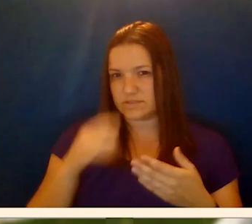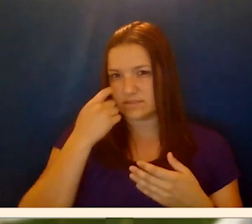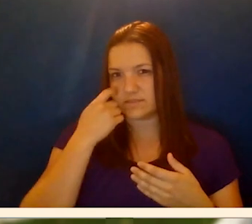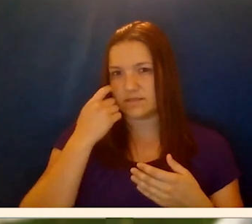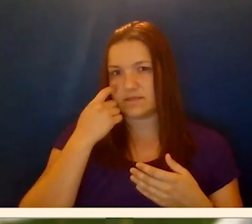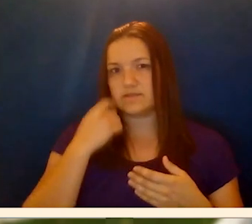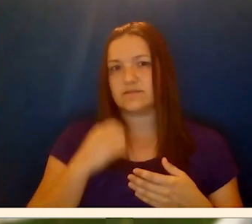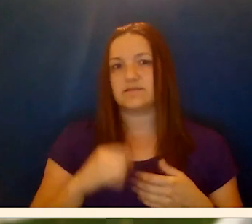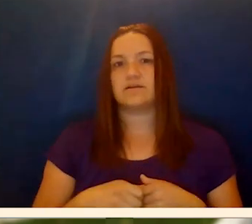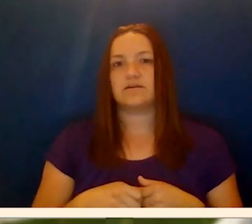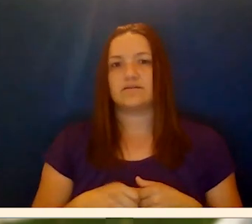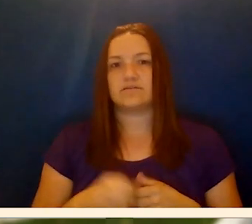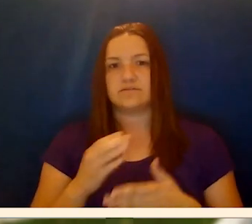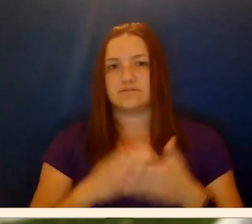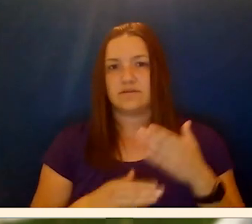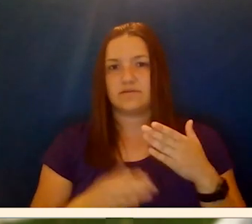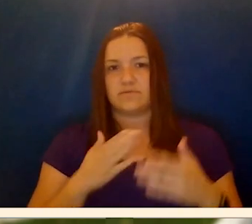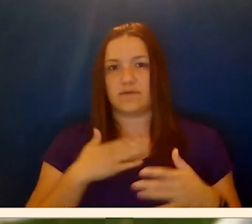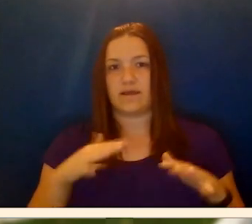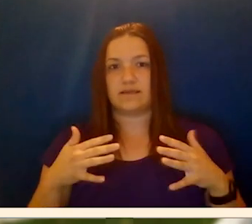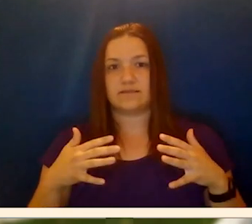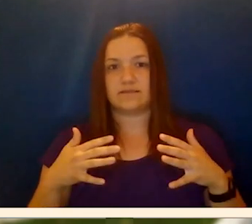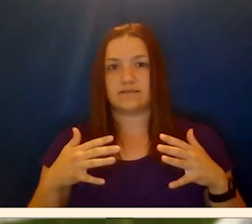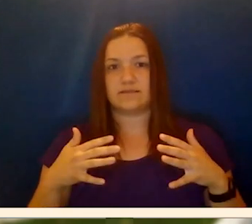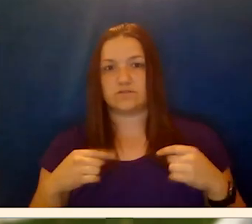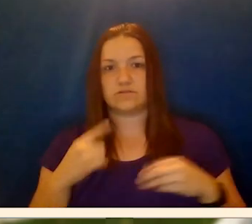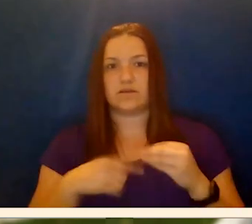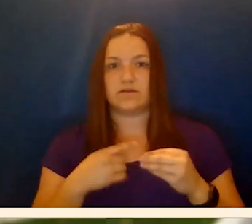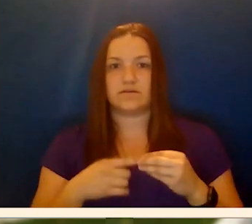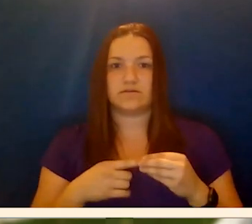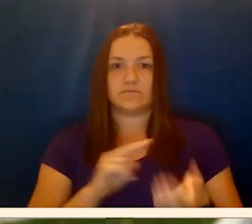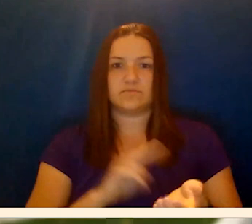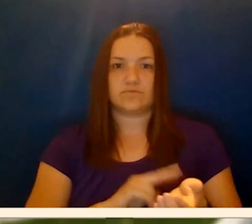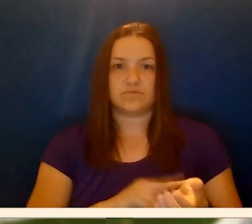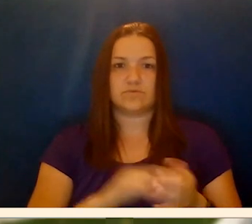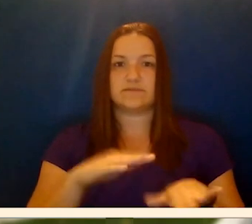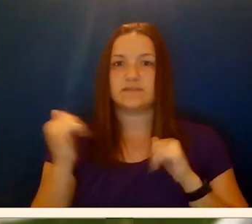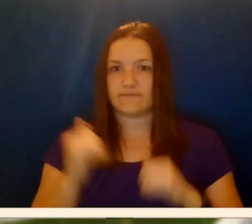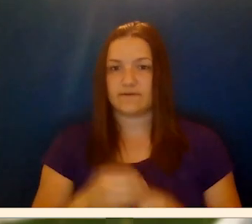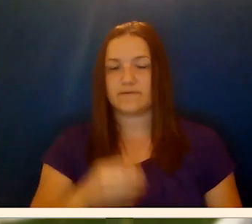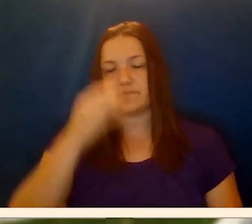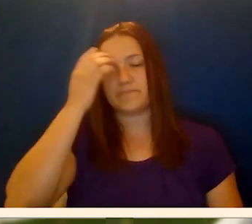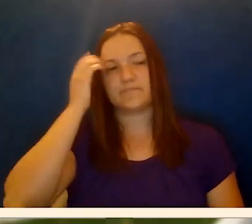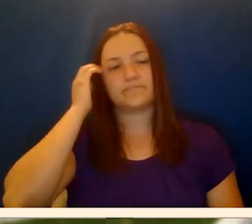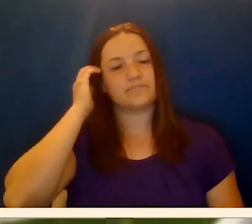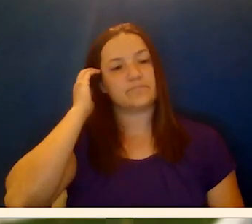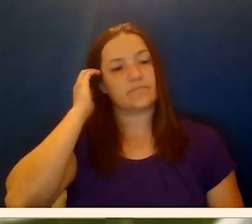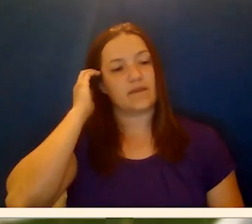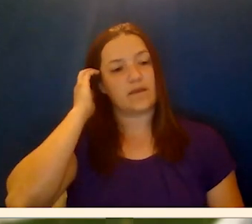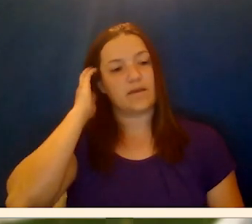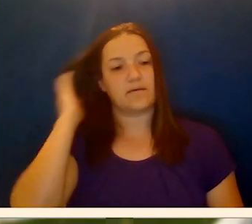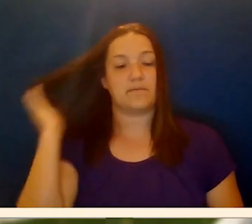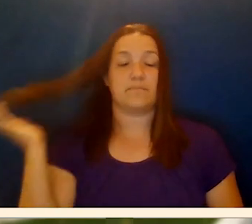has alleviated some of my anxiety about nurses leaving here. So I'm not